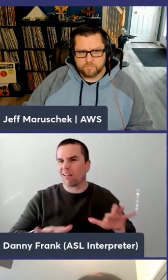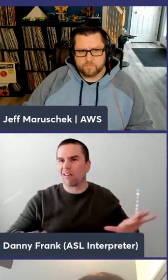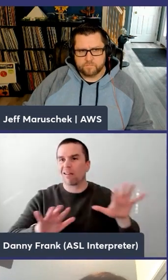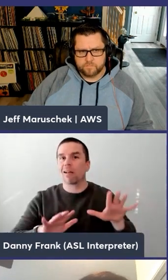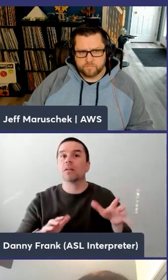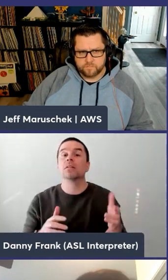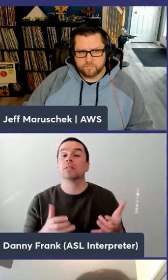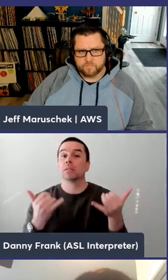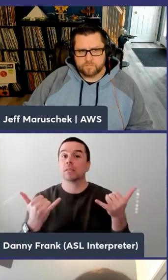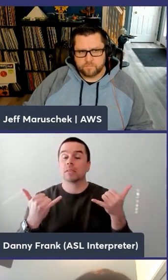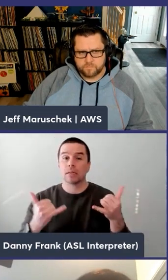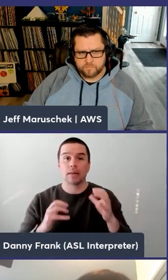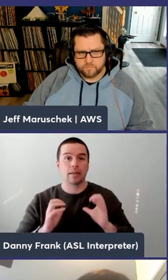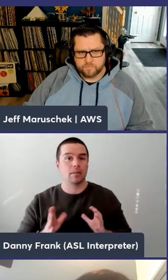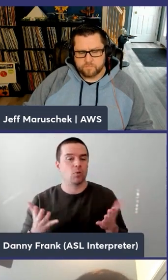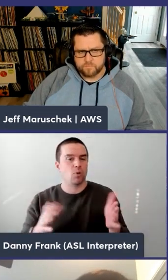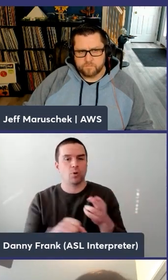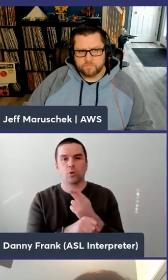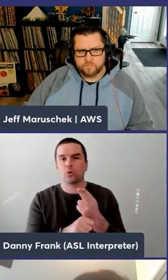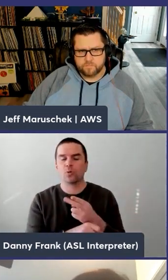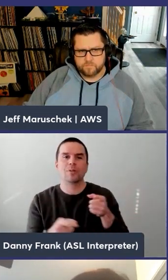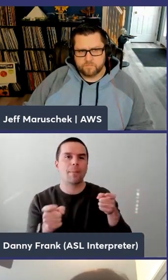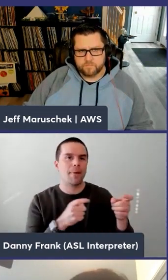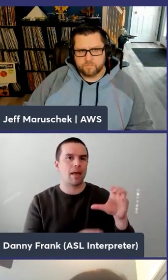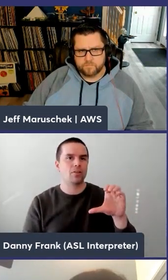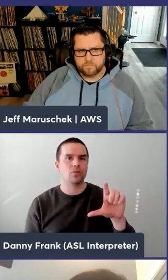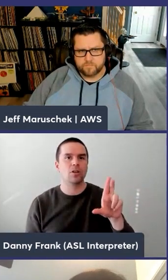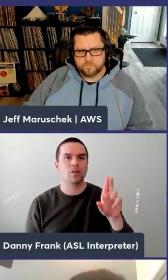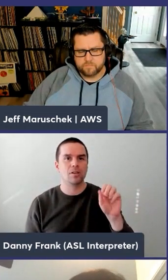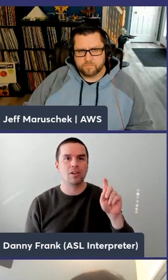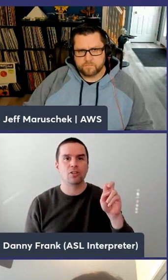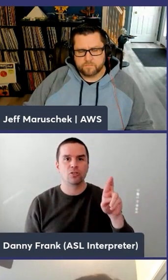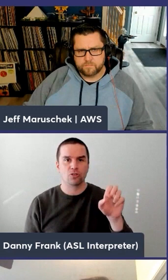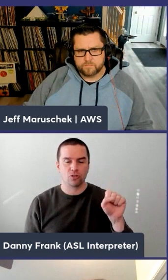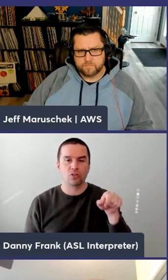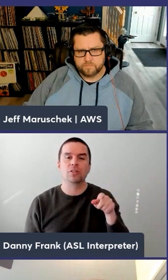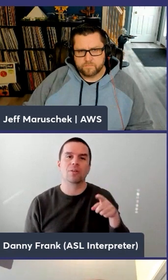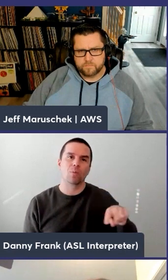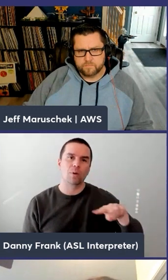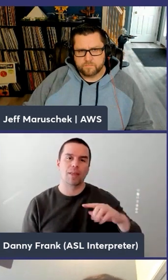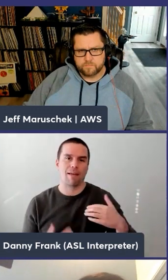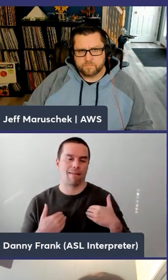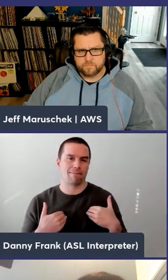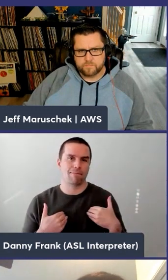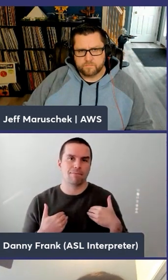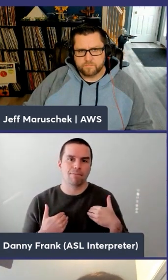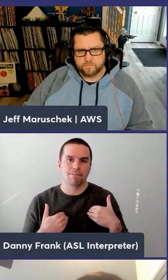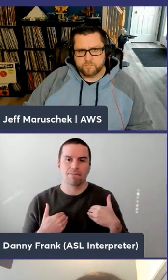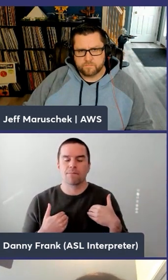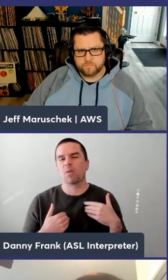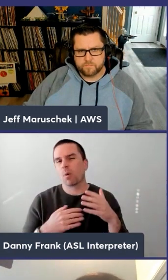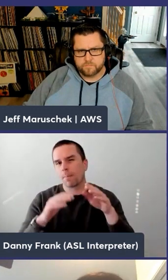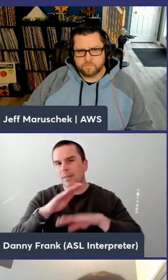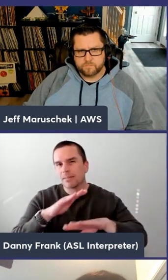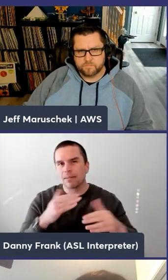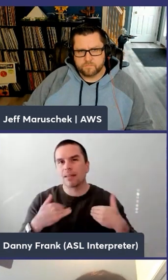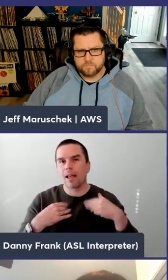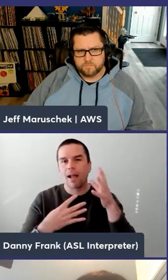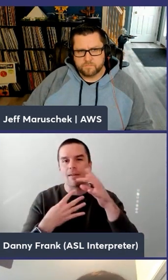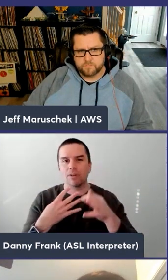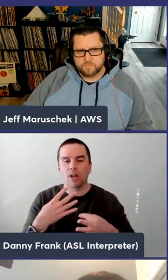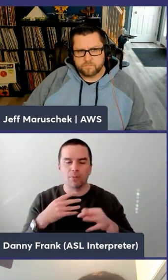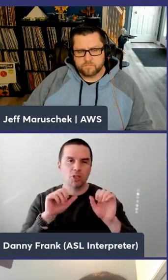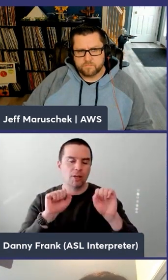use, managed clusters, right, where they basically get an option to pick